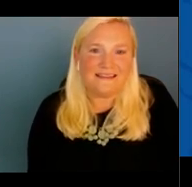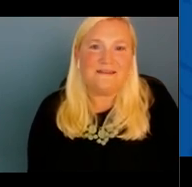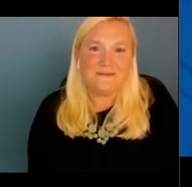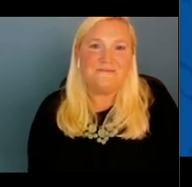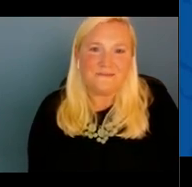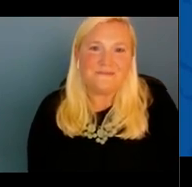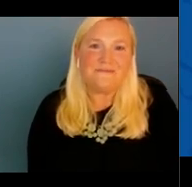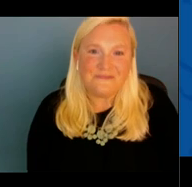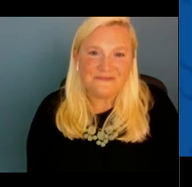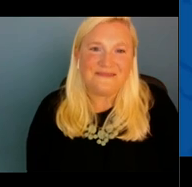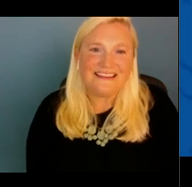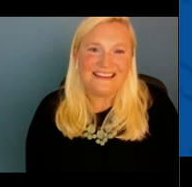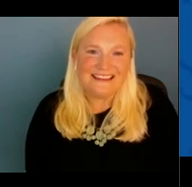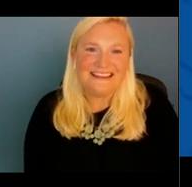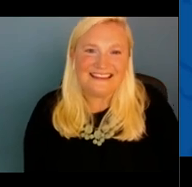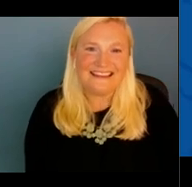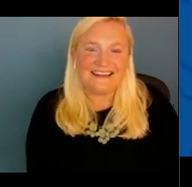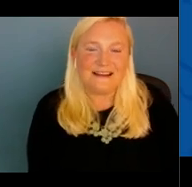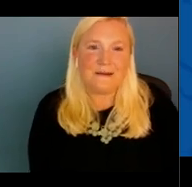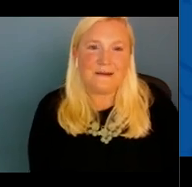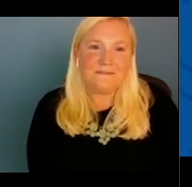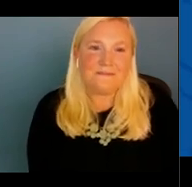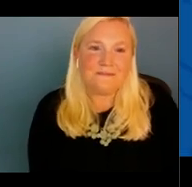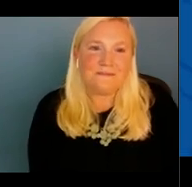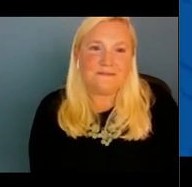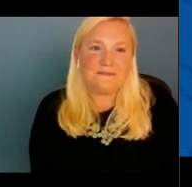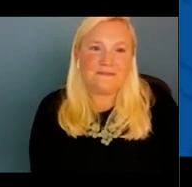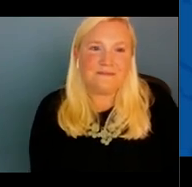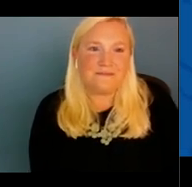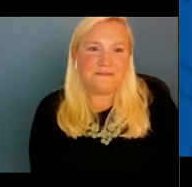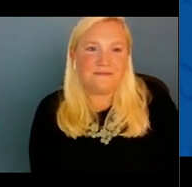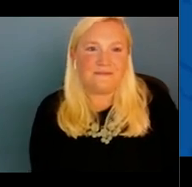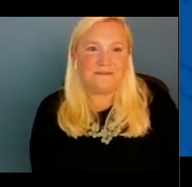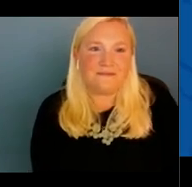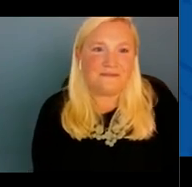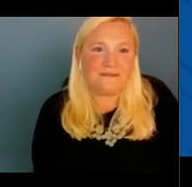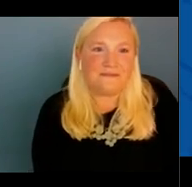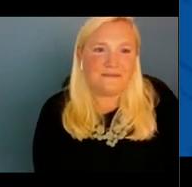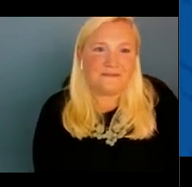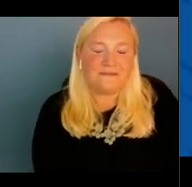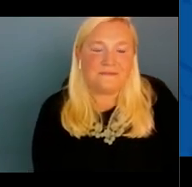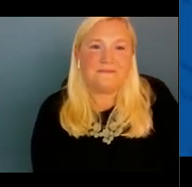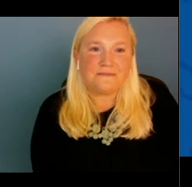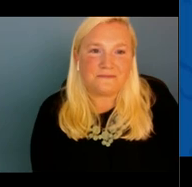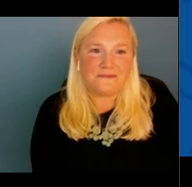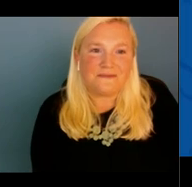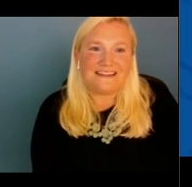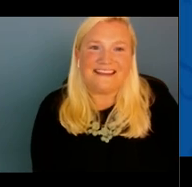stutter. And I urge everyone in attendance to spread the word and support verbal